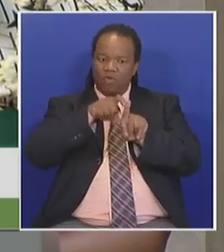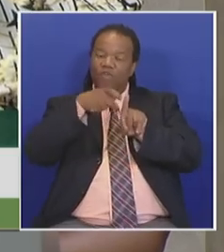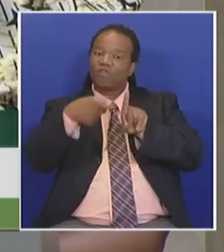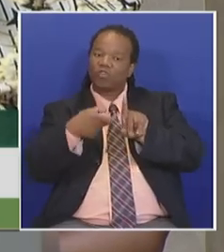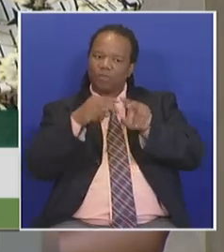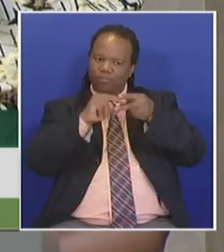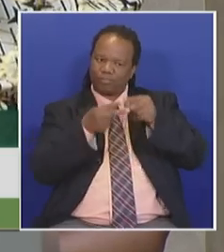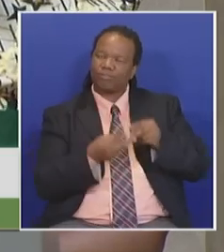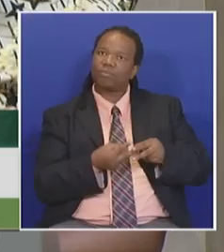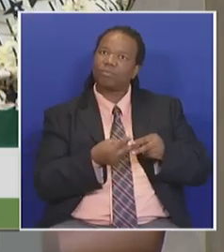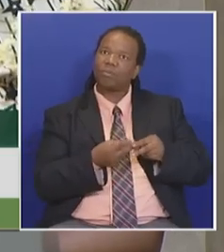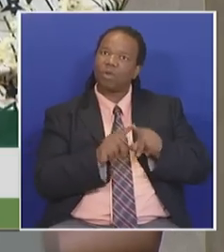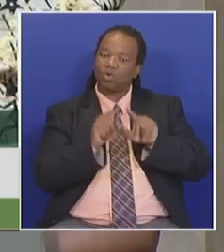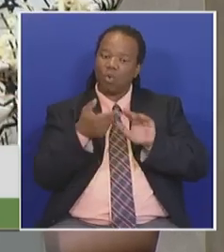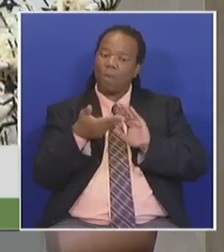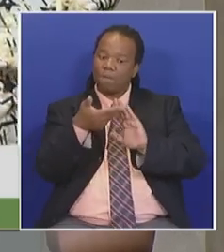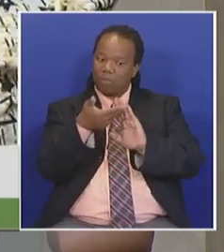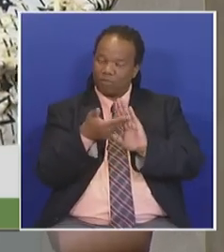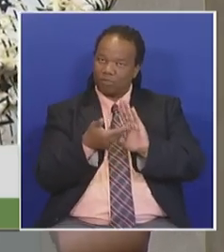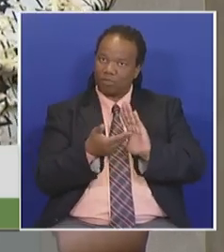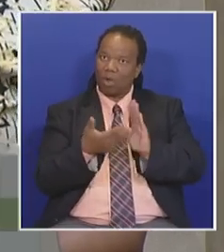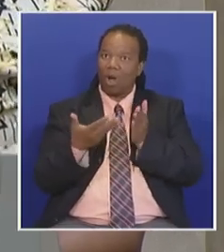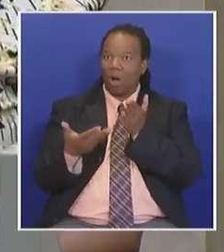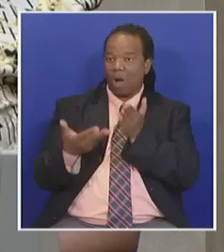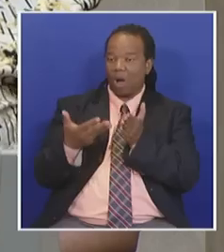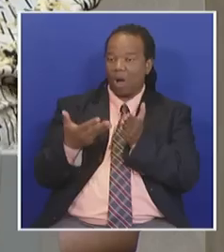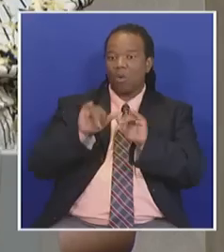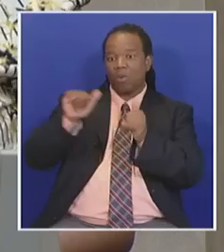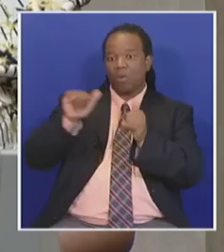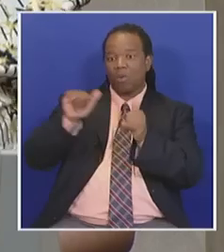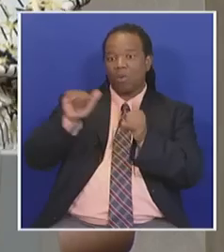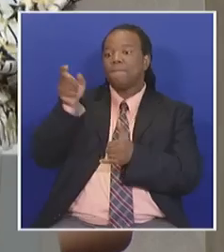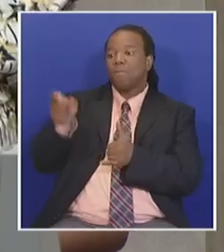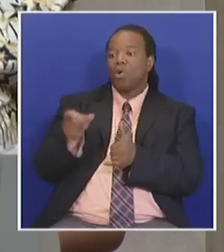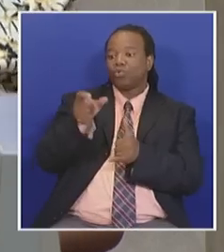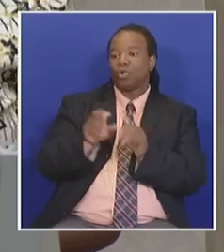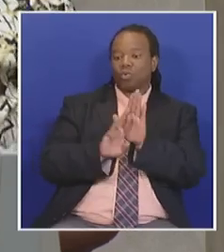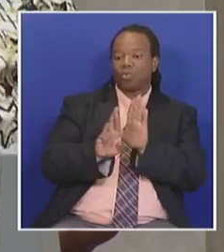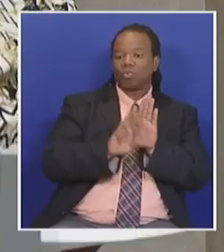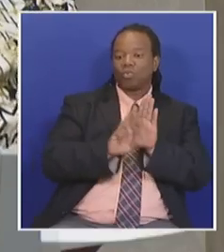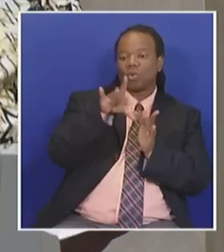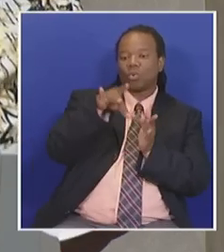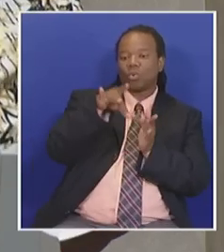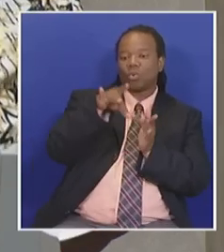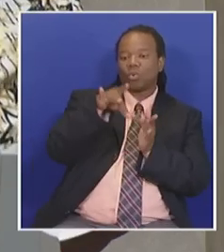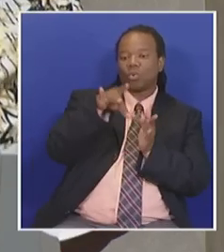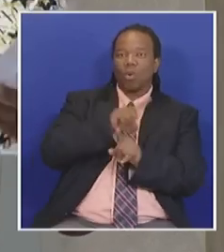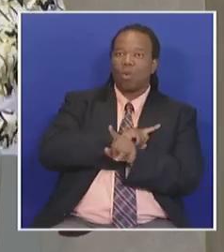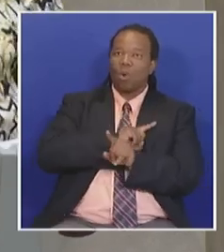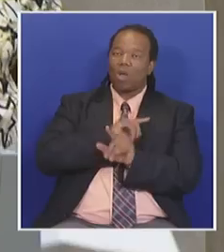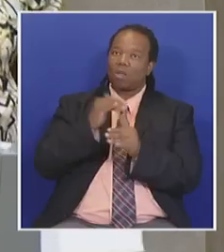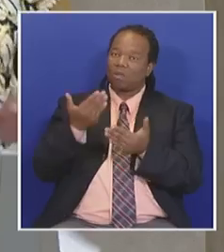amend provisions relating to the nomination of candidates in order to provide for the